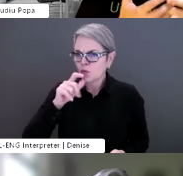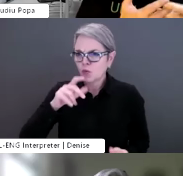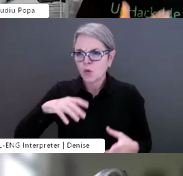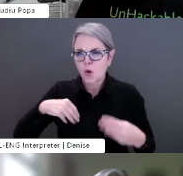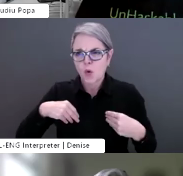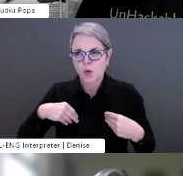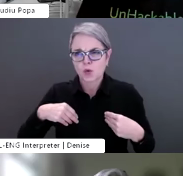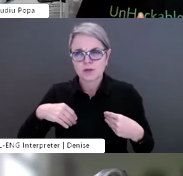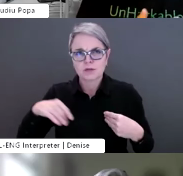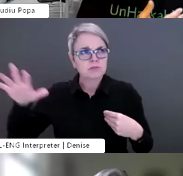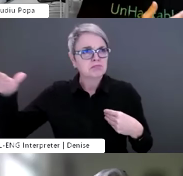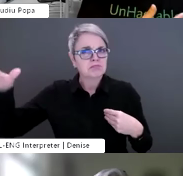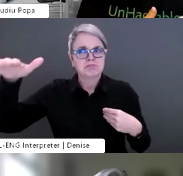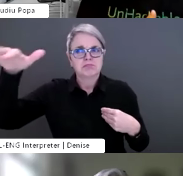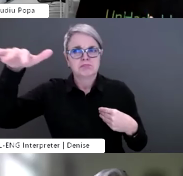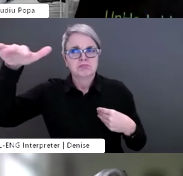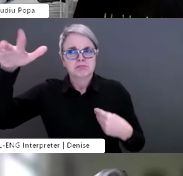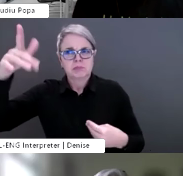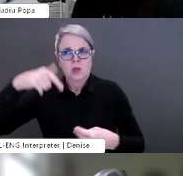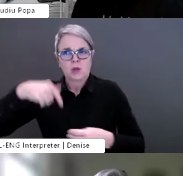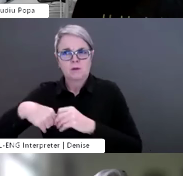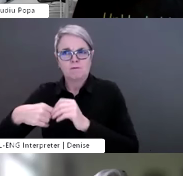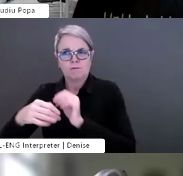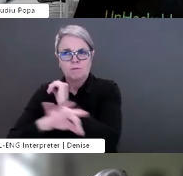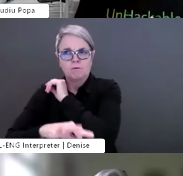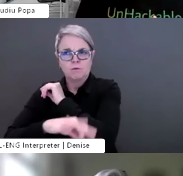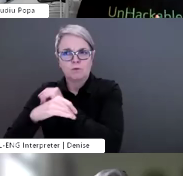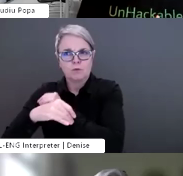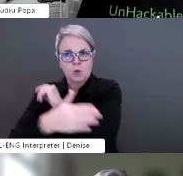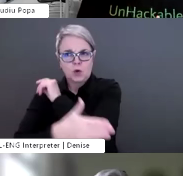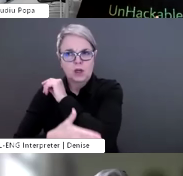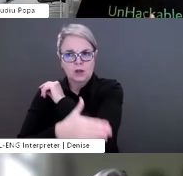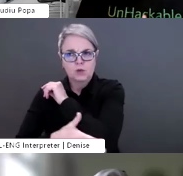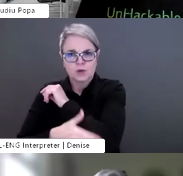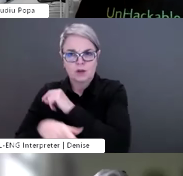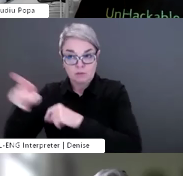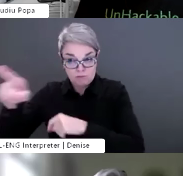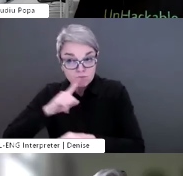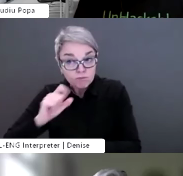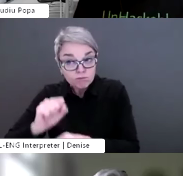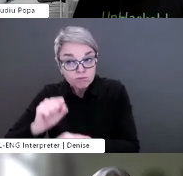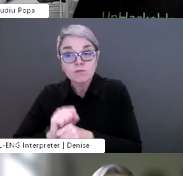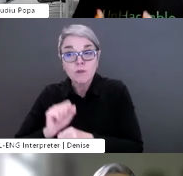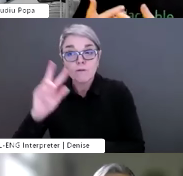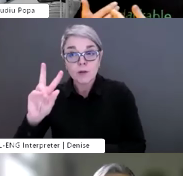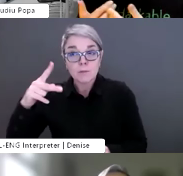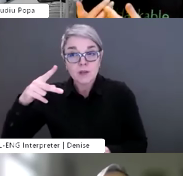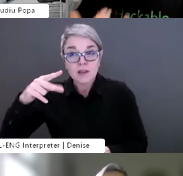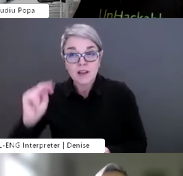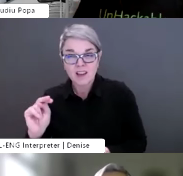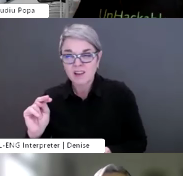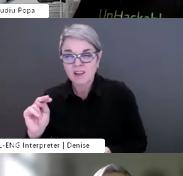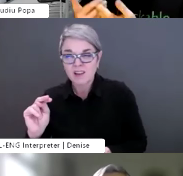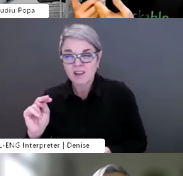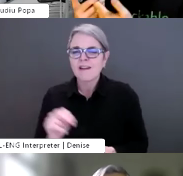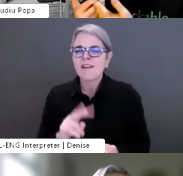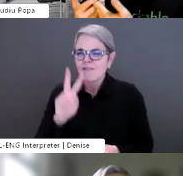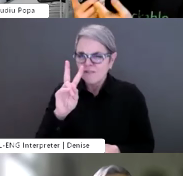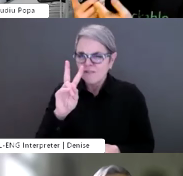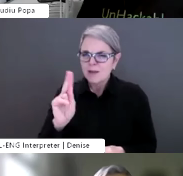be understood that just because they're called VPNs, it doesn't mean that they are. The VPNs that you should use are the ones that are installed by